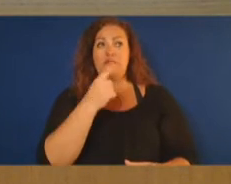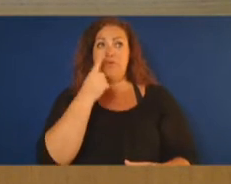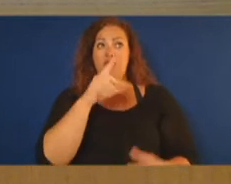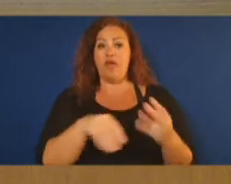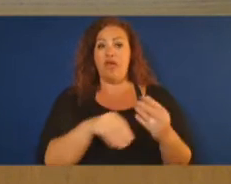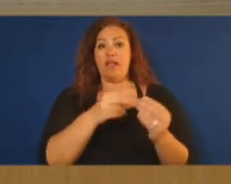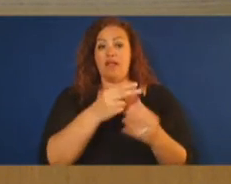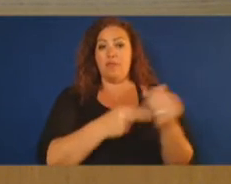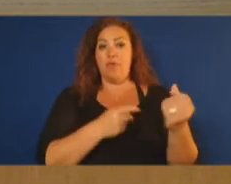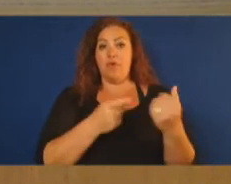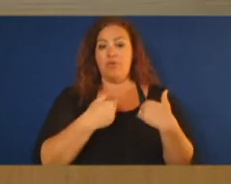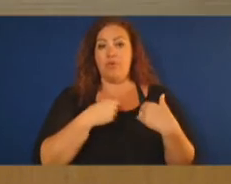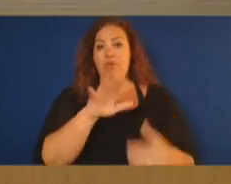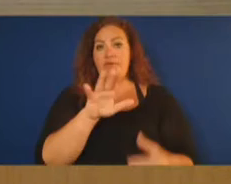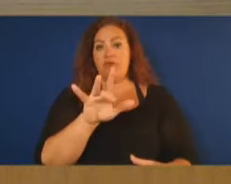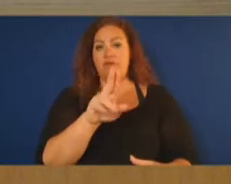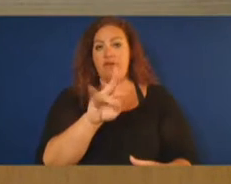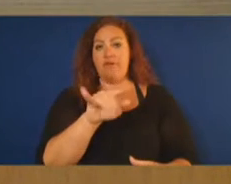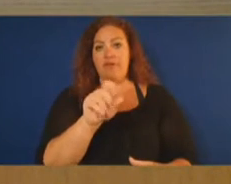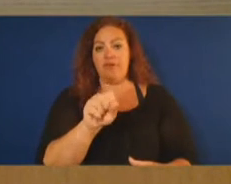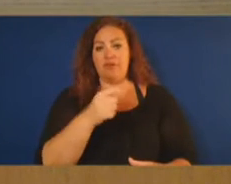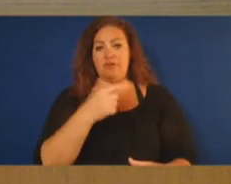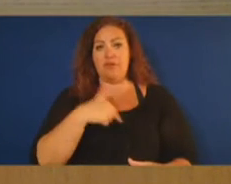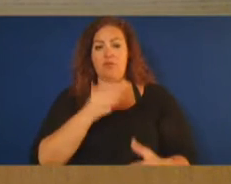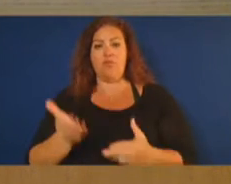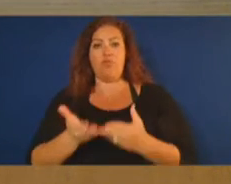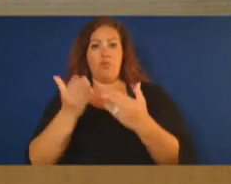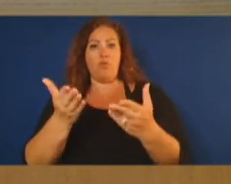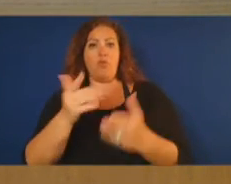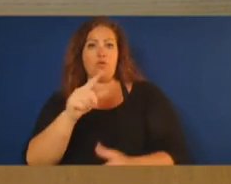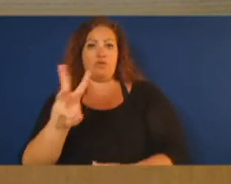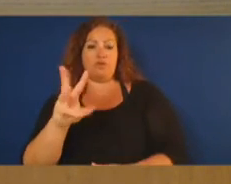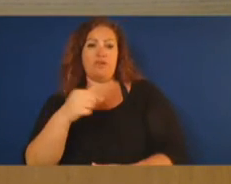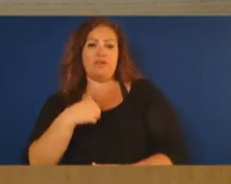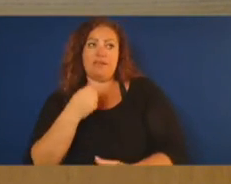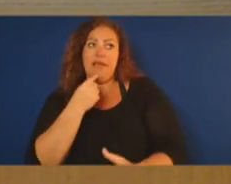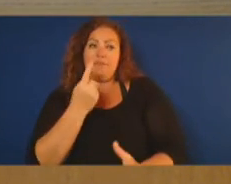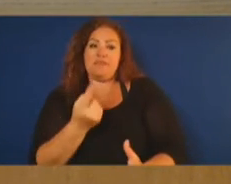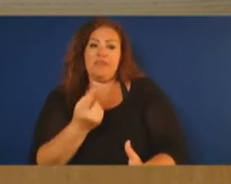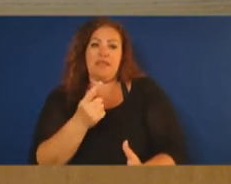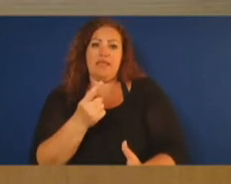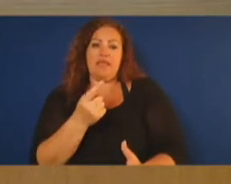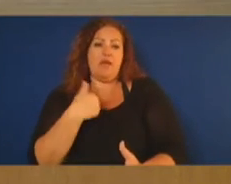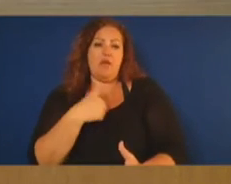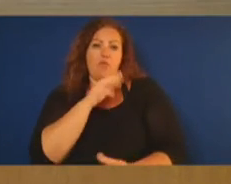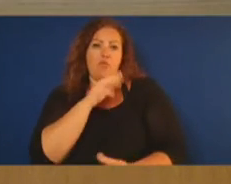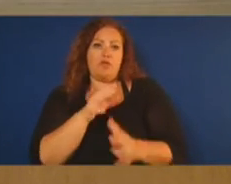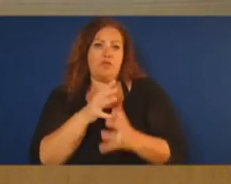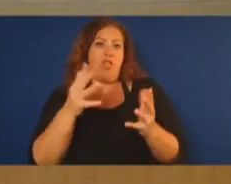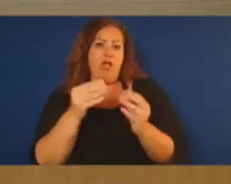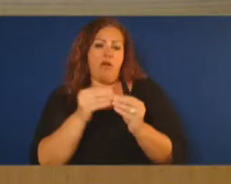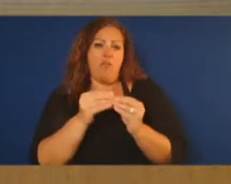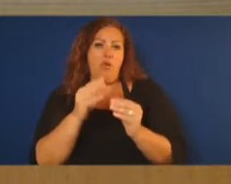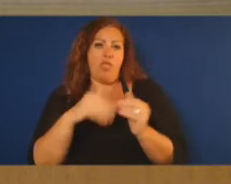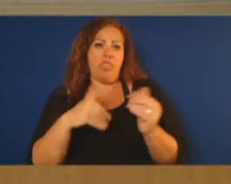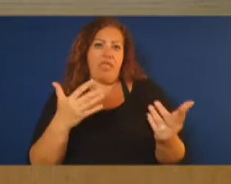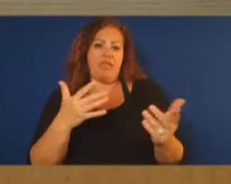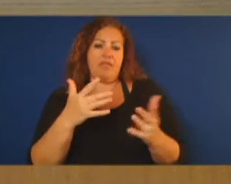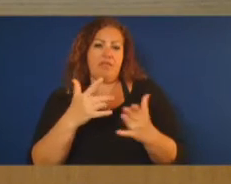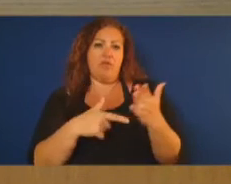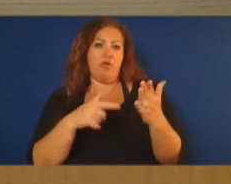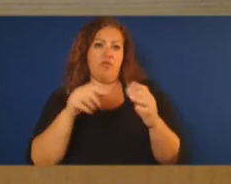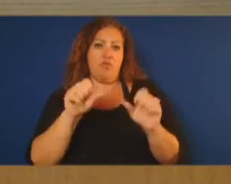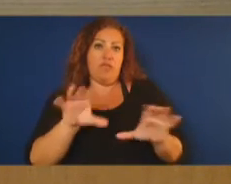have 25 units we're proposing 26 I'm just saying that we're not doing much more than what we can do right